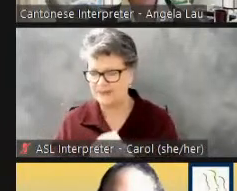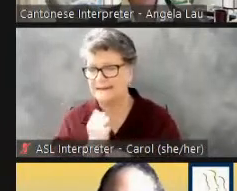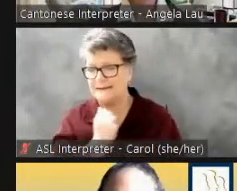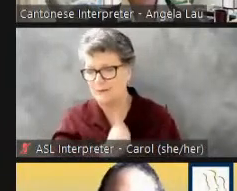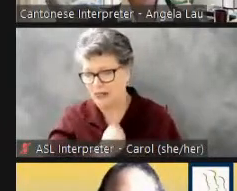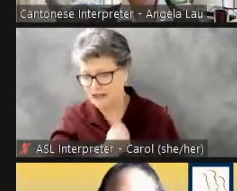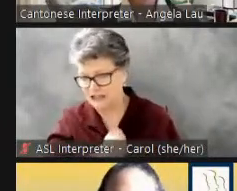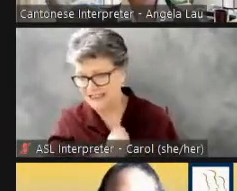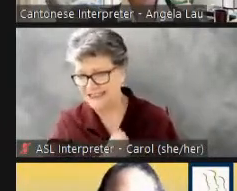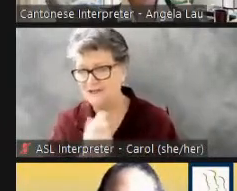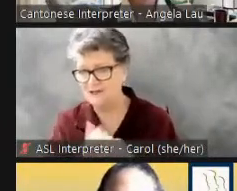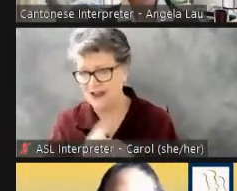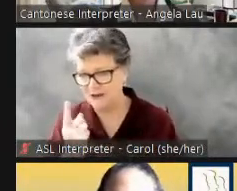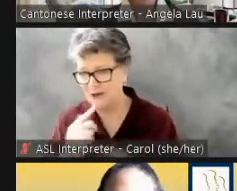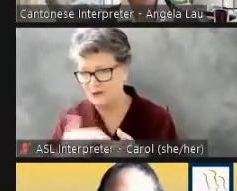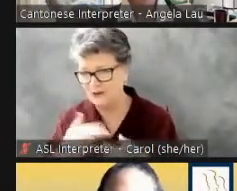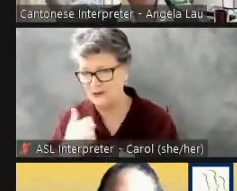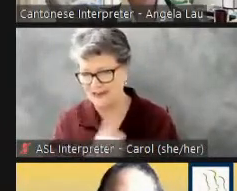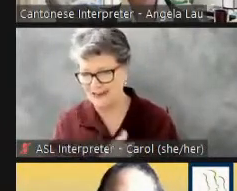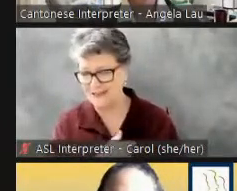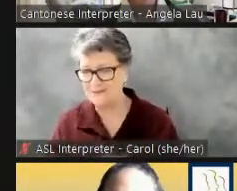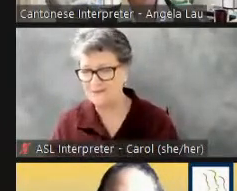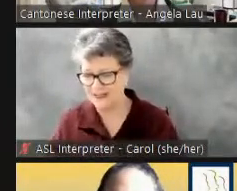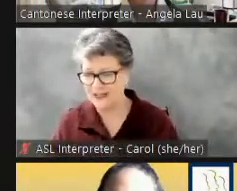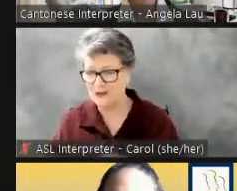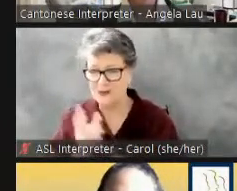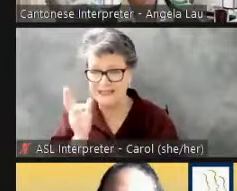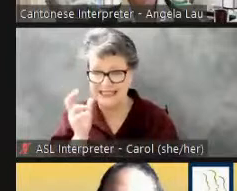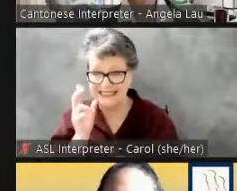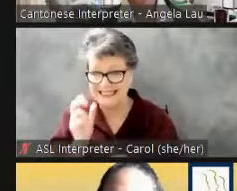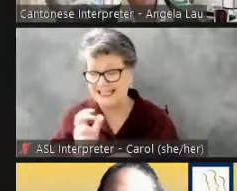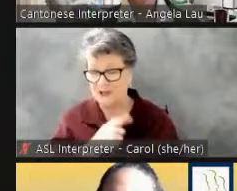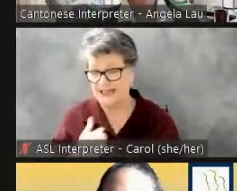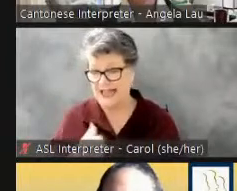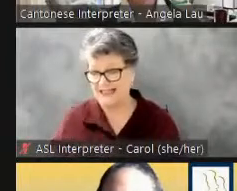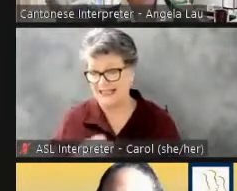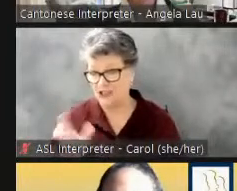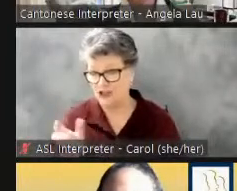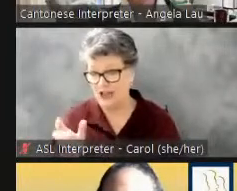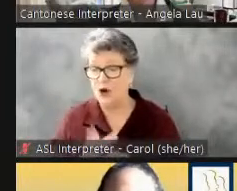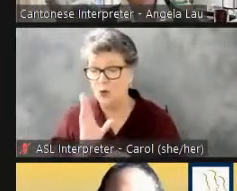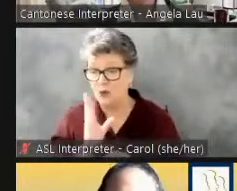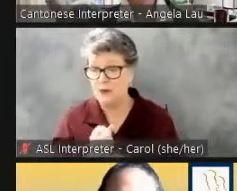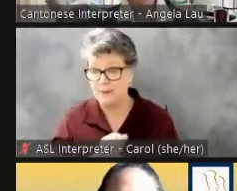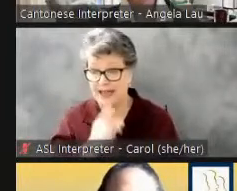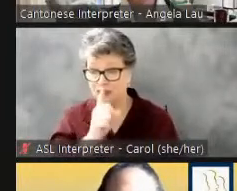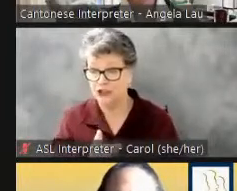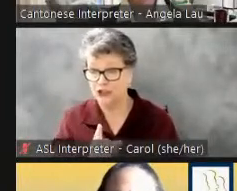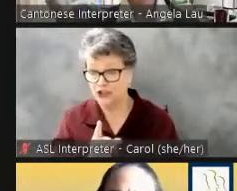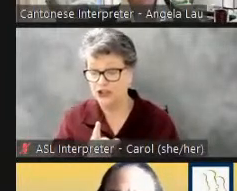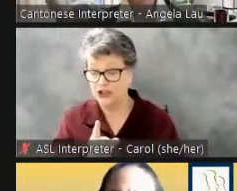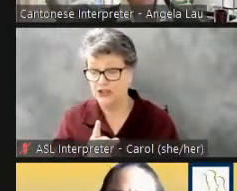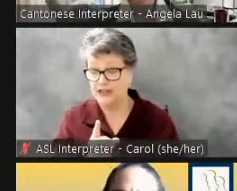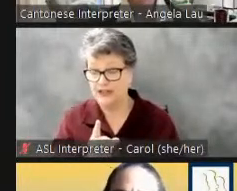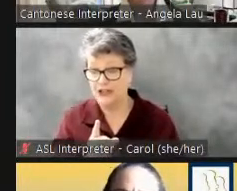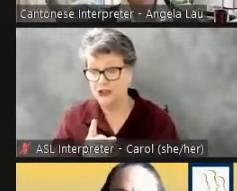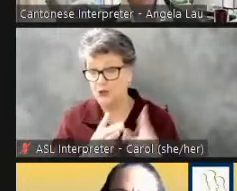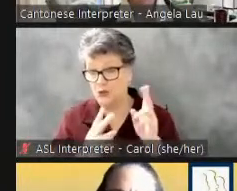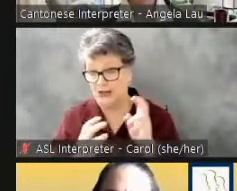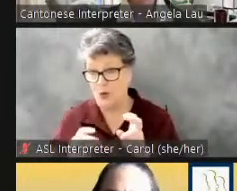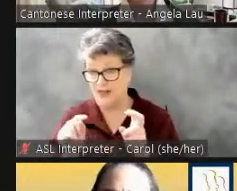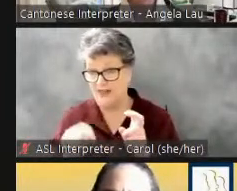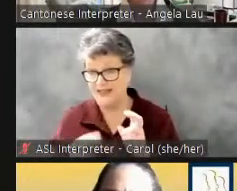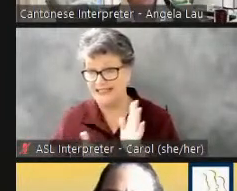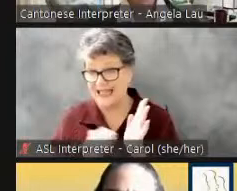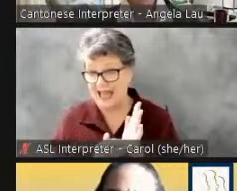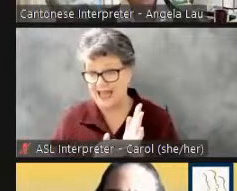Apologies to everyone who joined this, who was listening into the Cantonese. We will make sure to record this